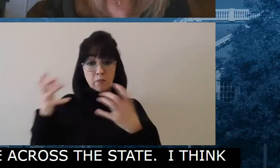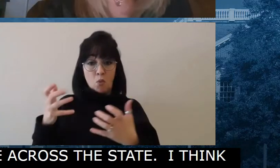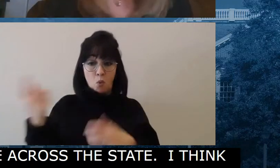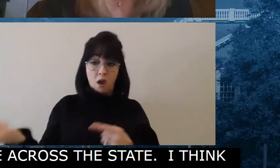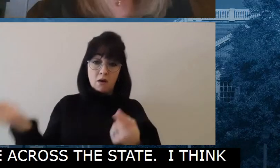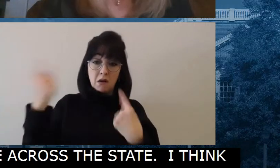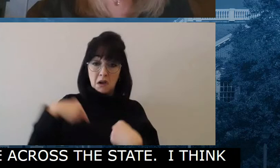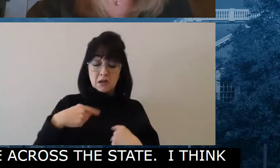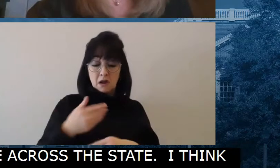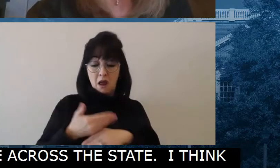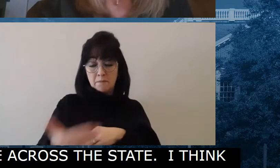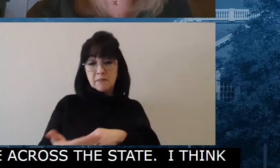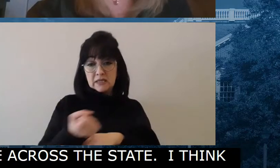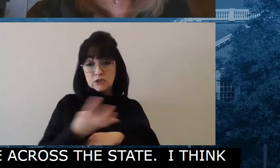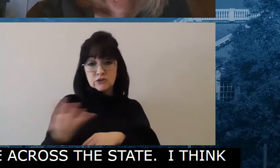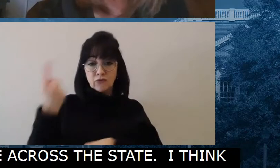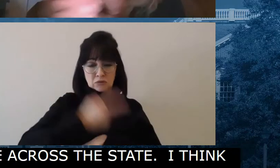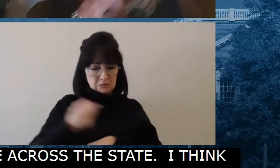to add?